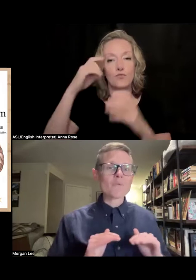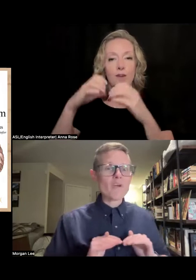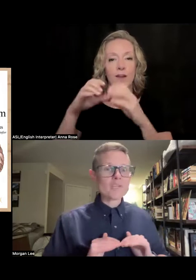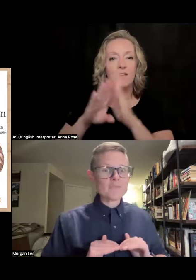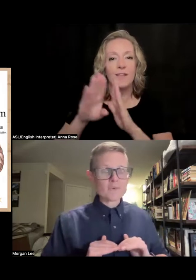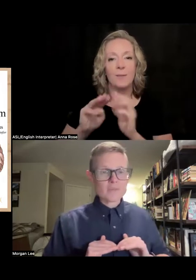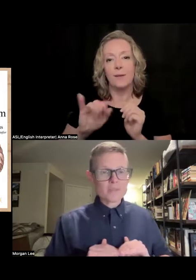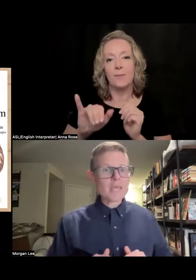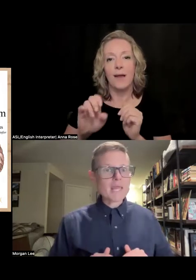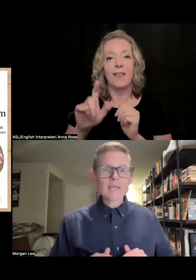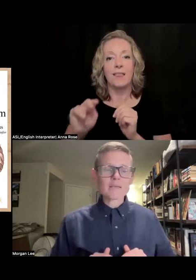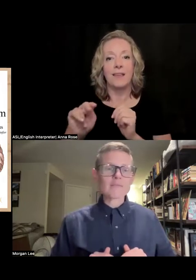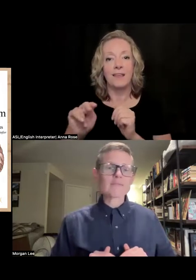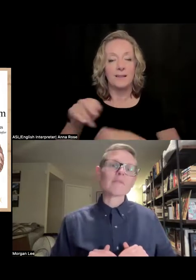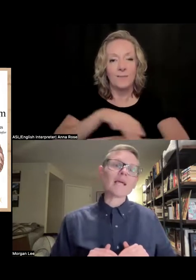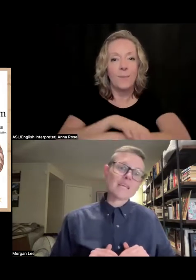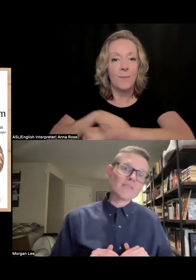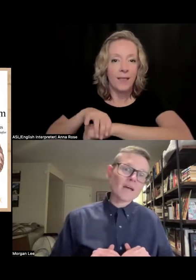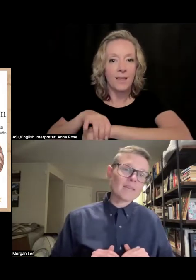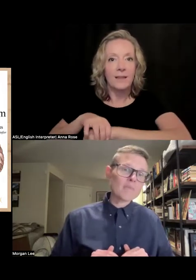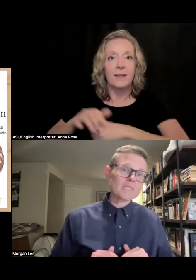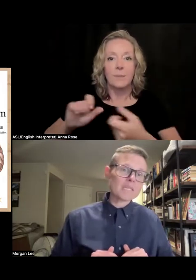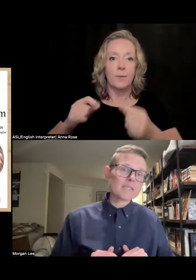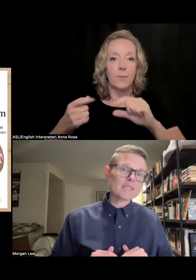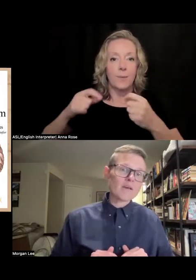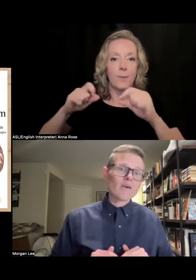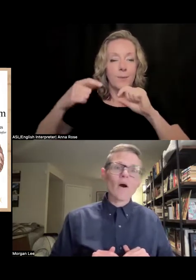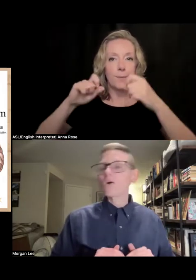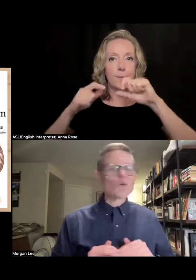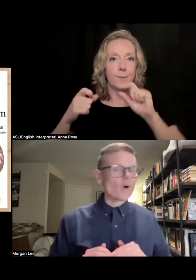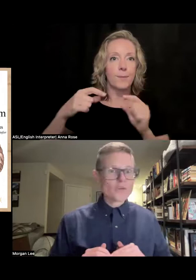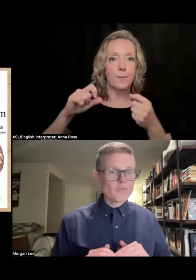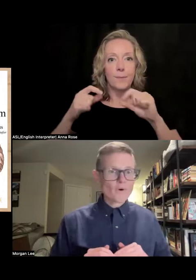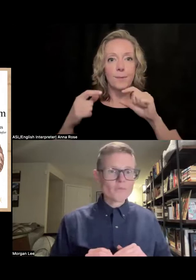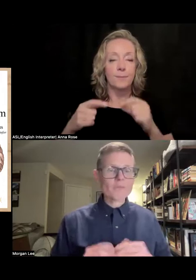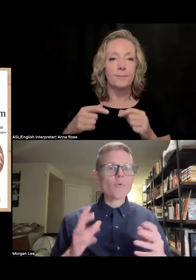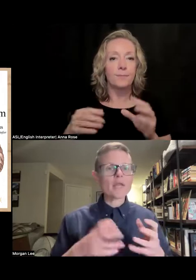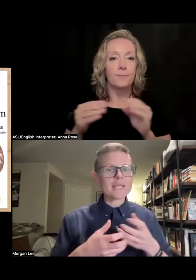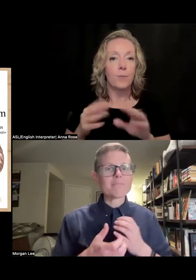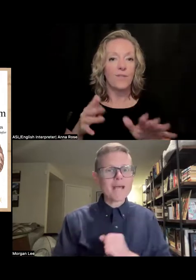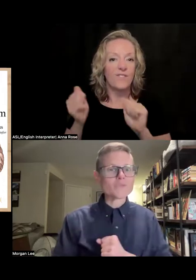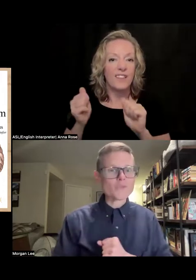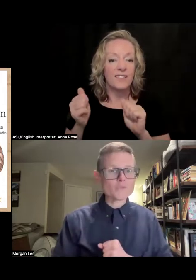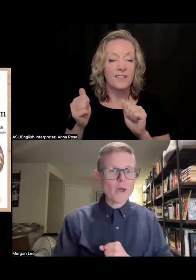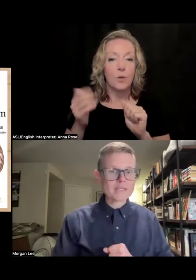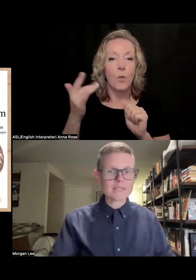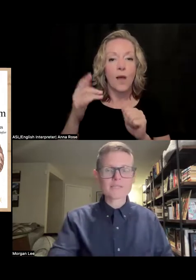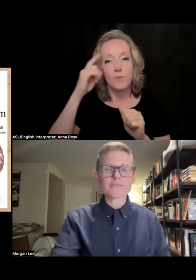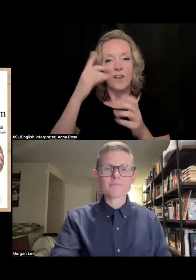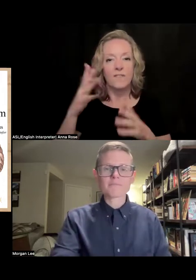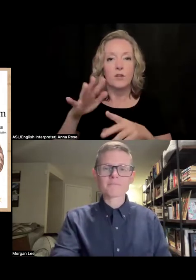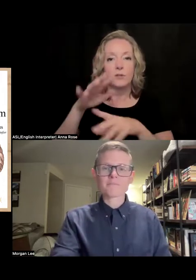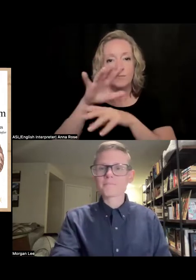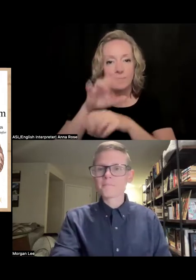tasks that were very difficult at the beginning, identifying the ABCs, are no longer difficult. The brain has mastered those